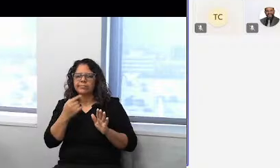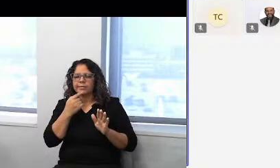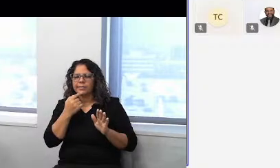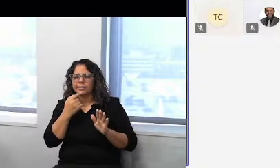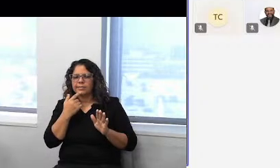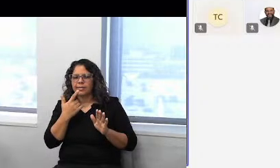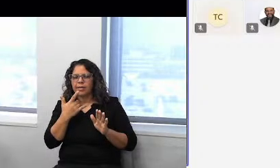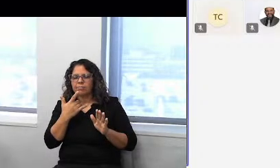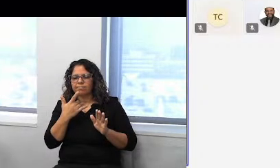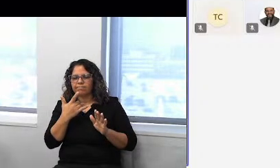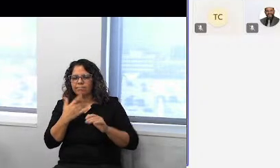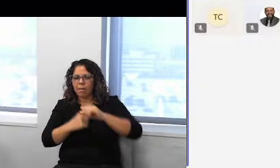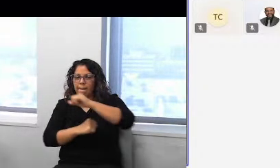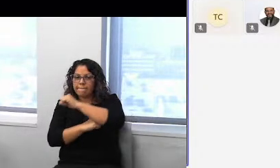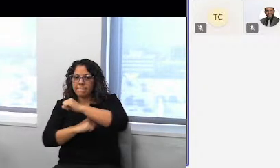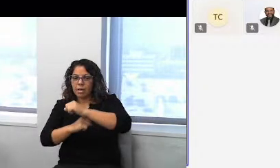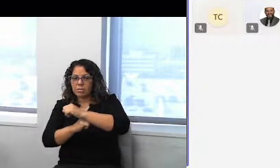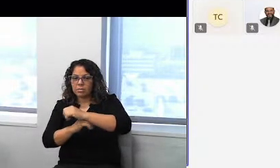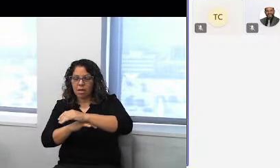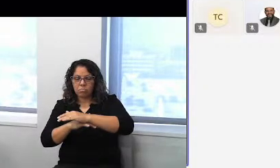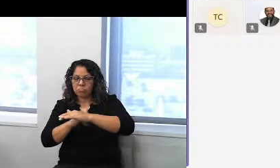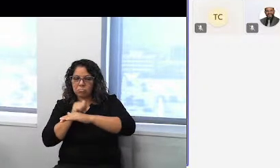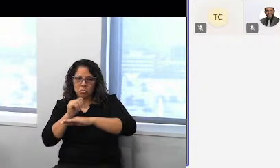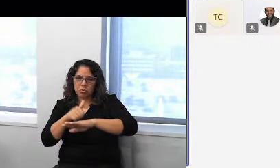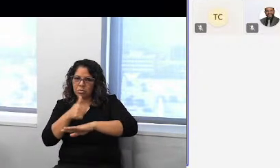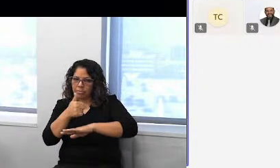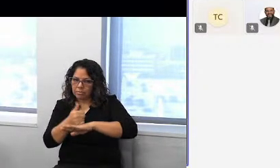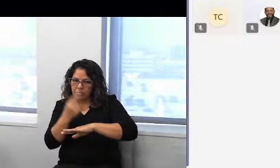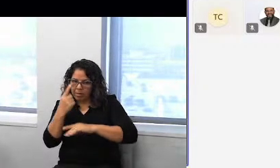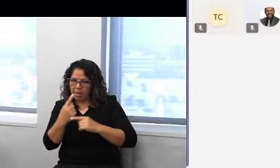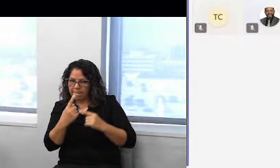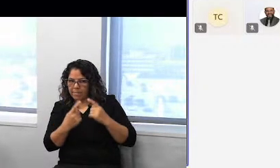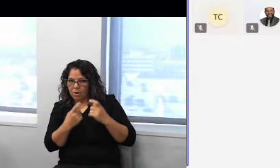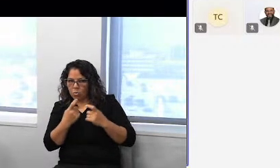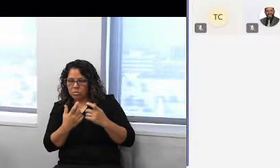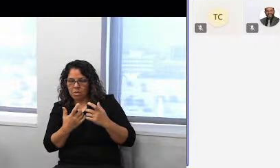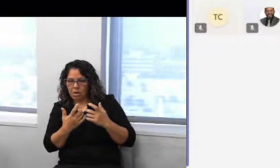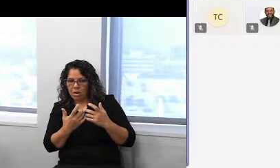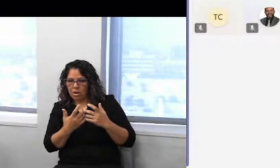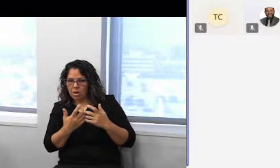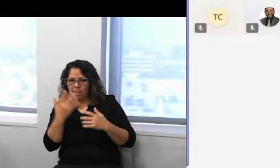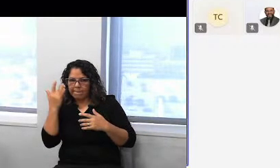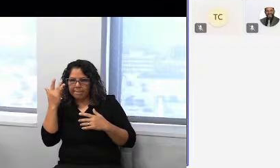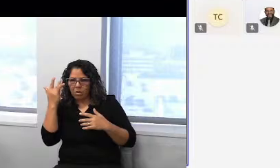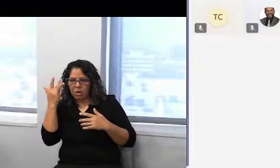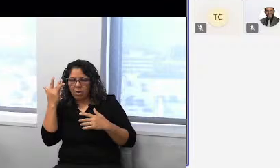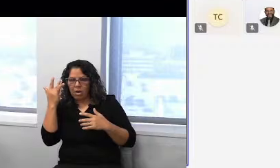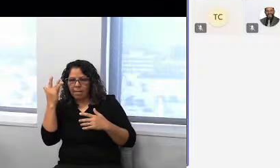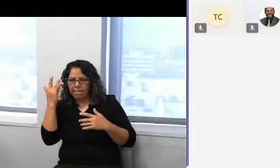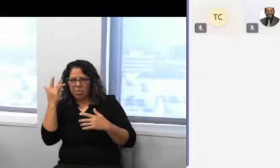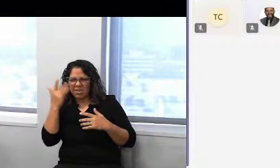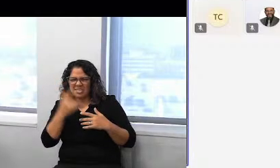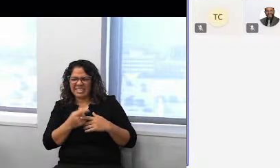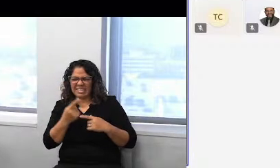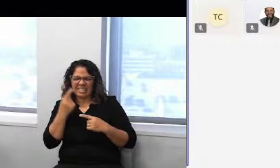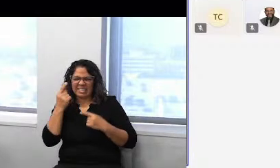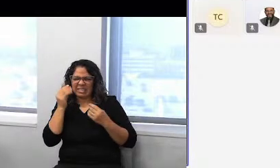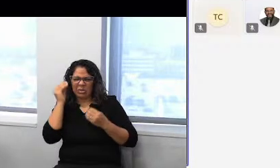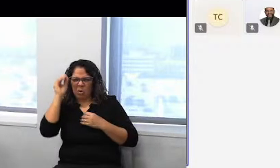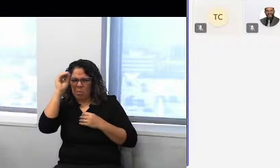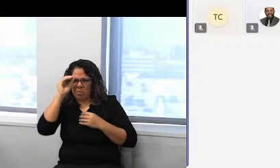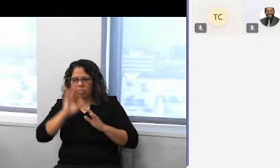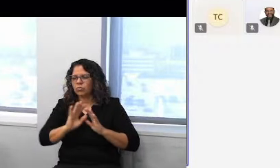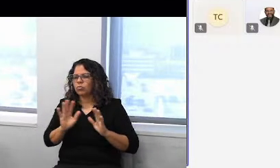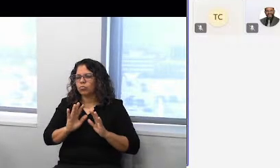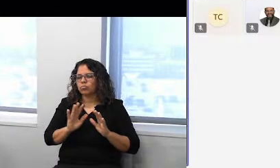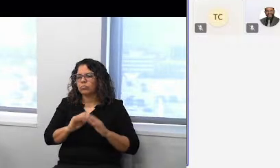to that witness and it calls for speculation. Are you capable of answering the question as to whether upfront payments by